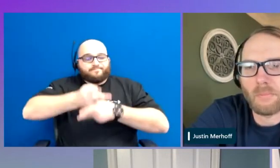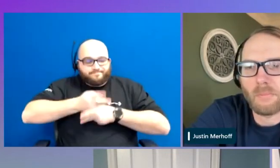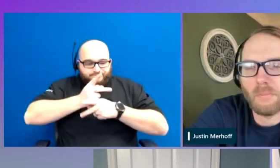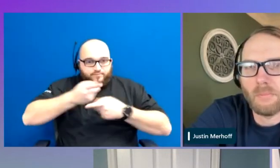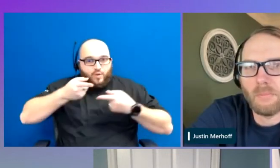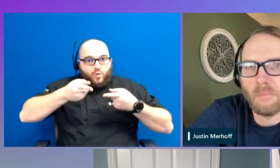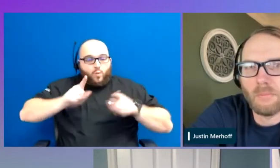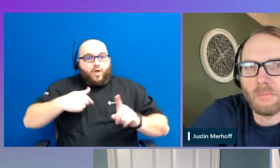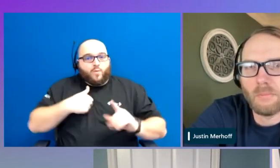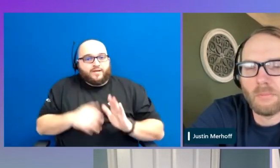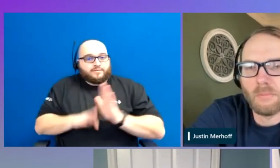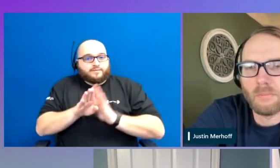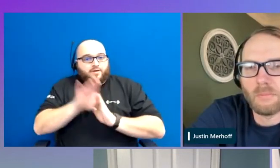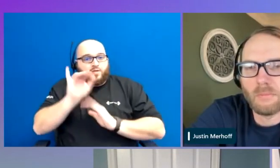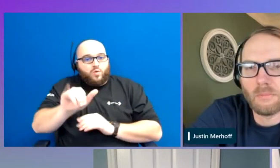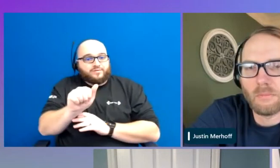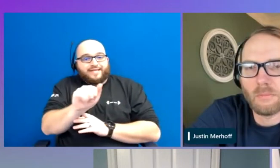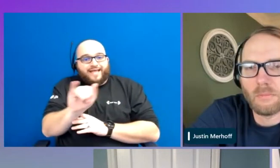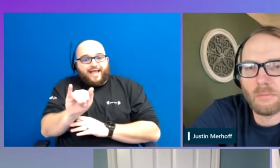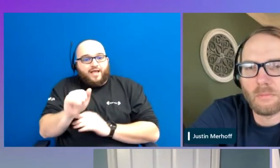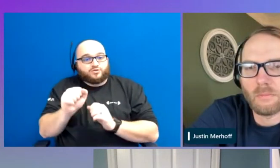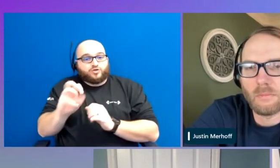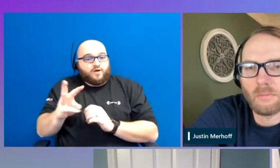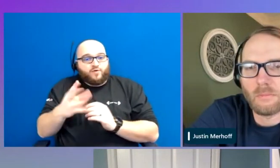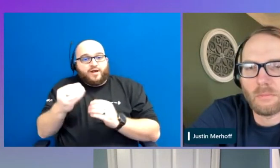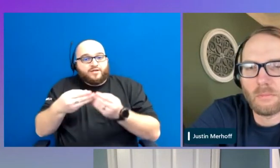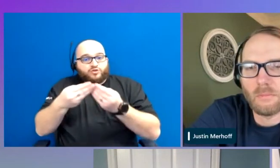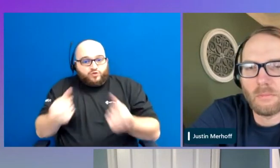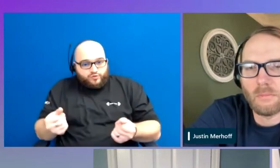developing AI solutions to make sure that they are